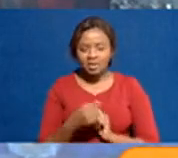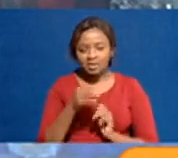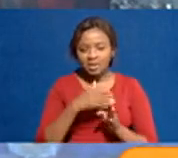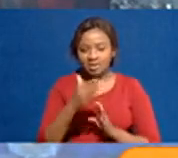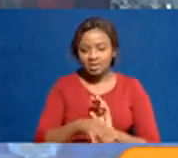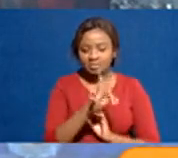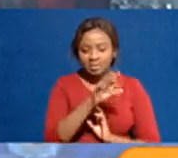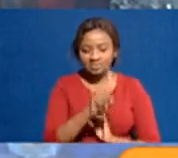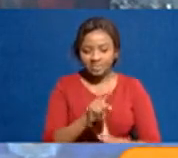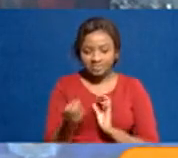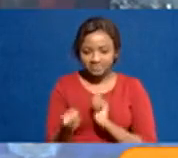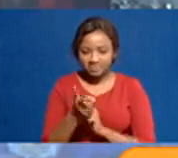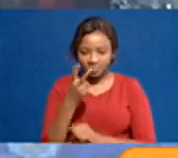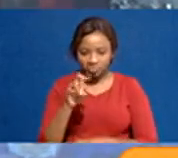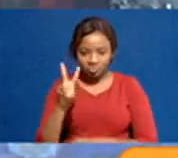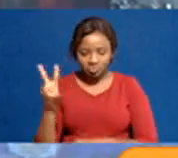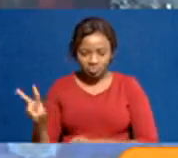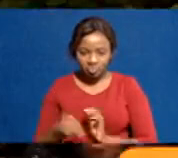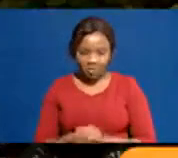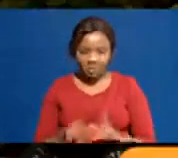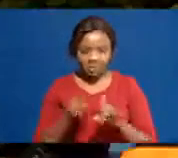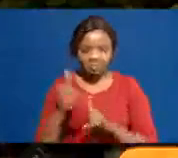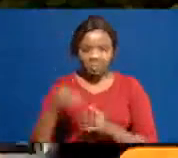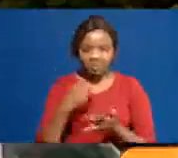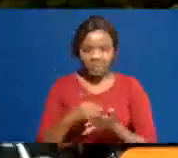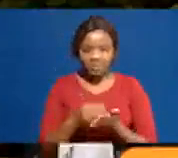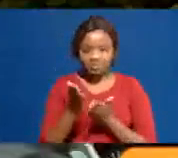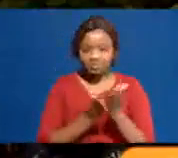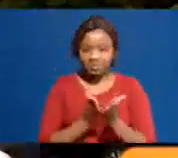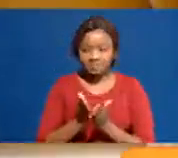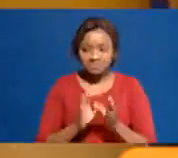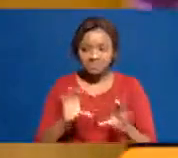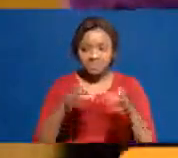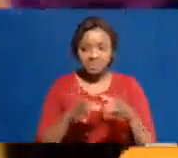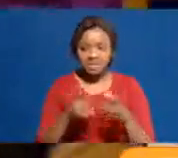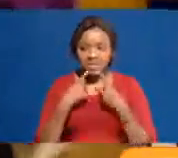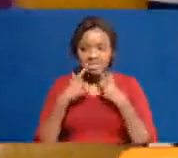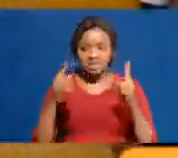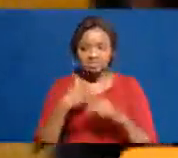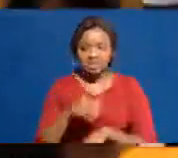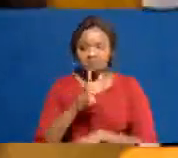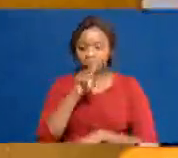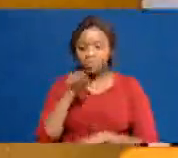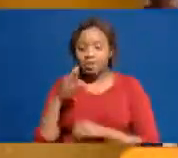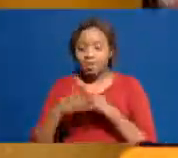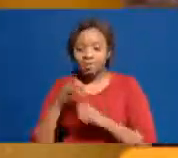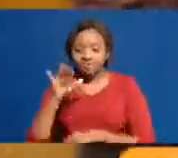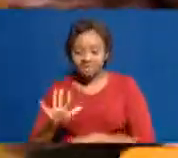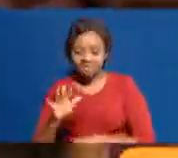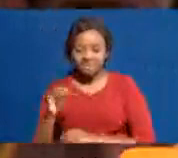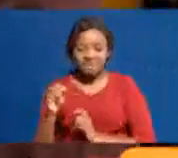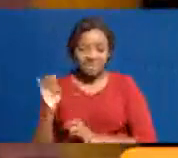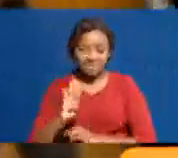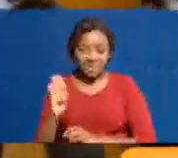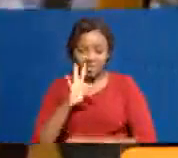December 2022. The integrated financial services firm has announced a 2.95 billion shillings